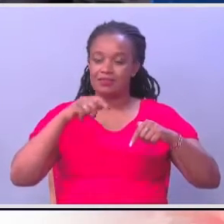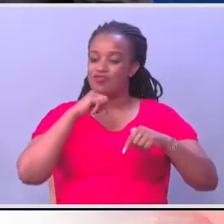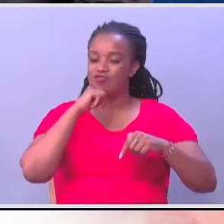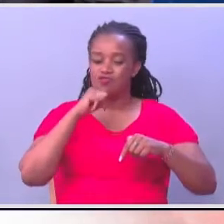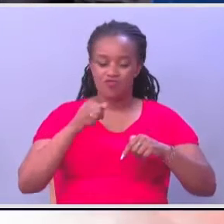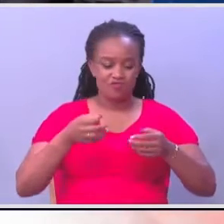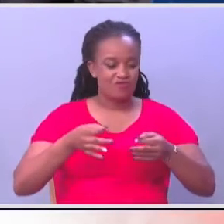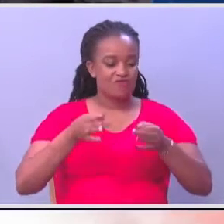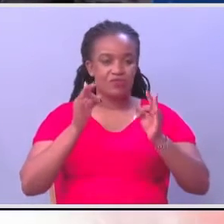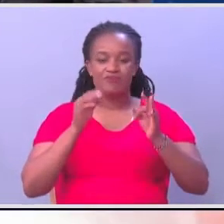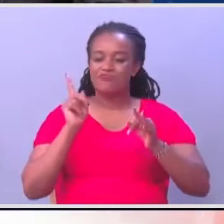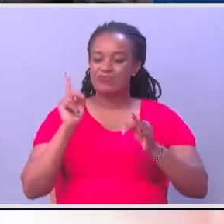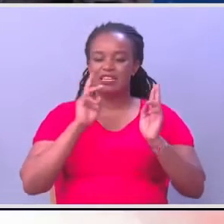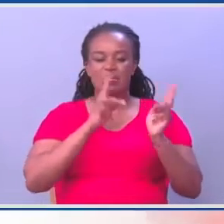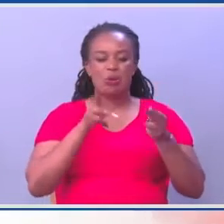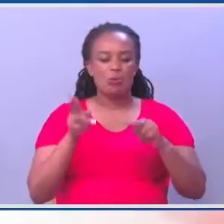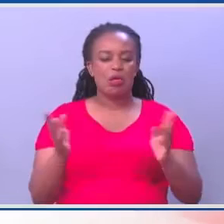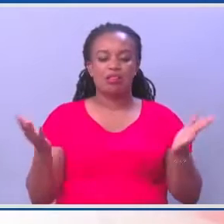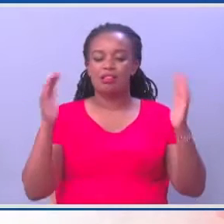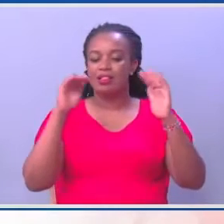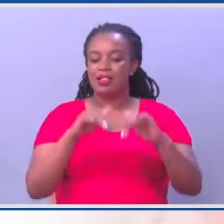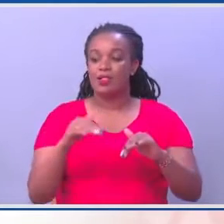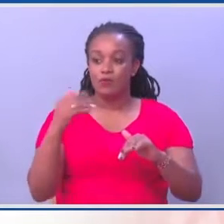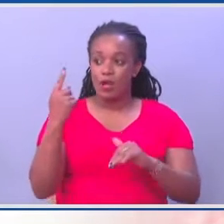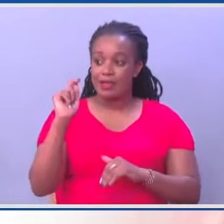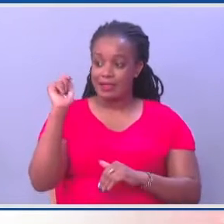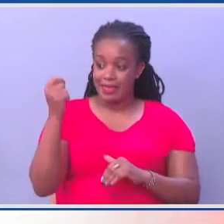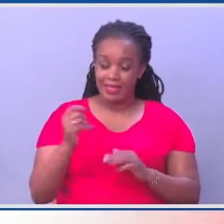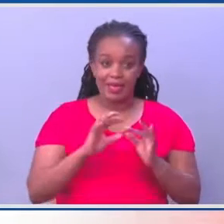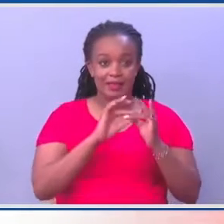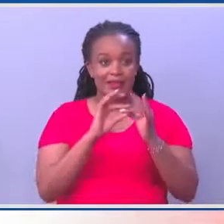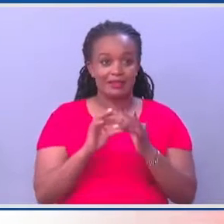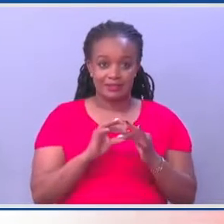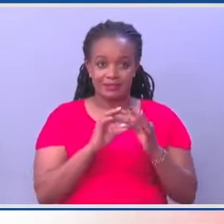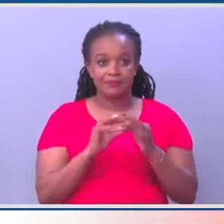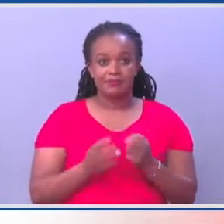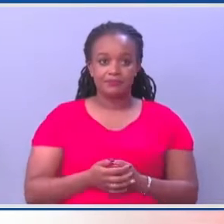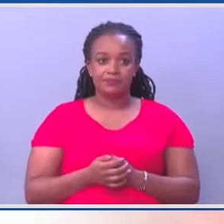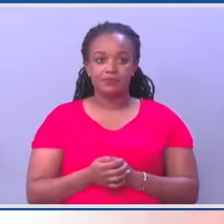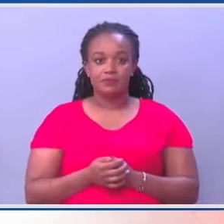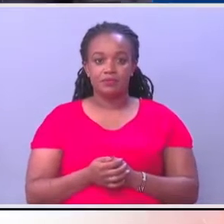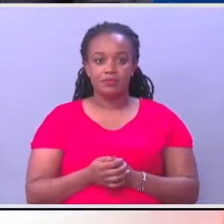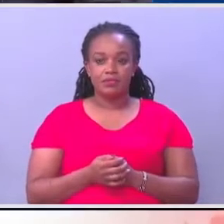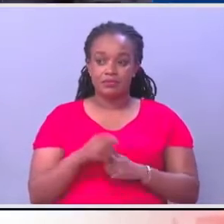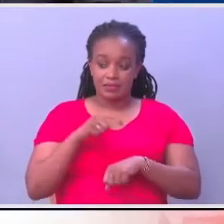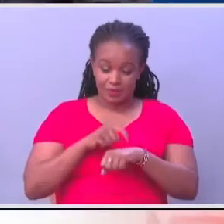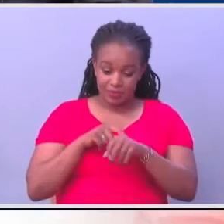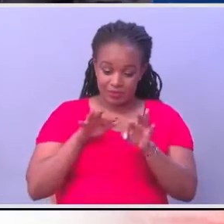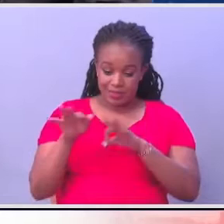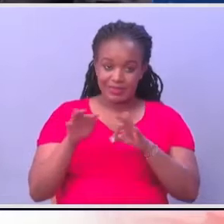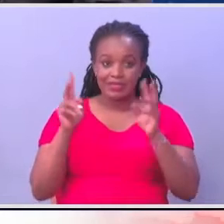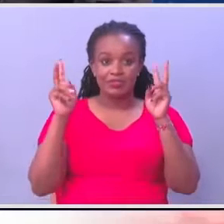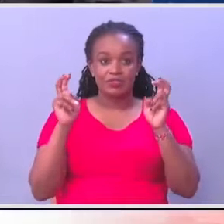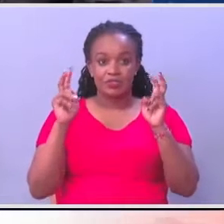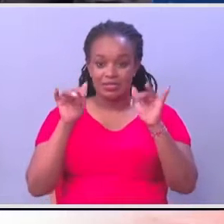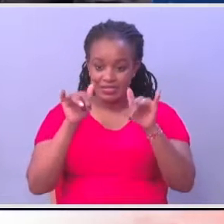a convivial gathering of One Kenya Alliance. We will come to what was done today, Mheshimiwa, but when you say the matter remains as it was of